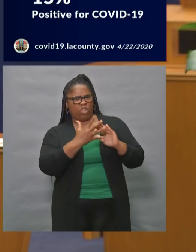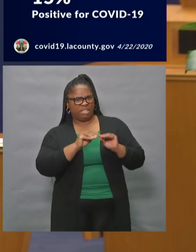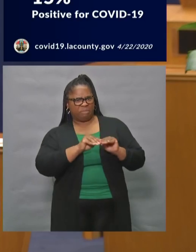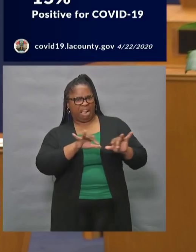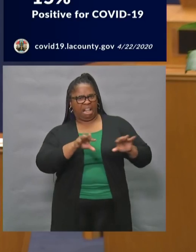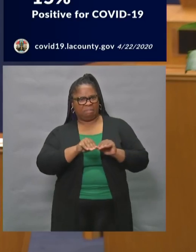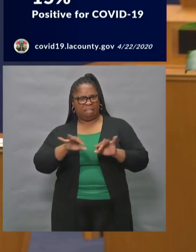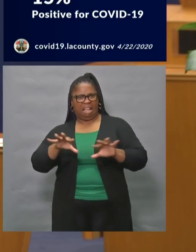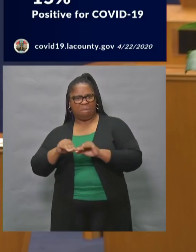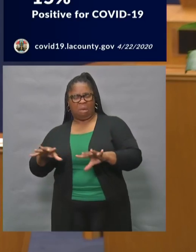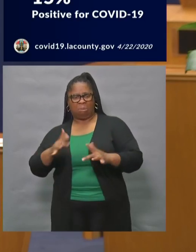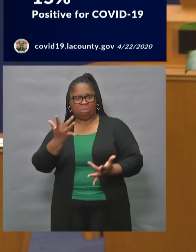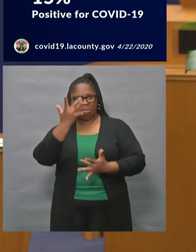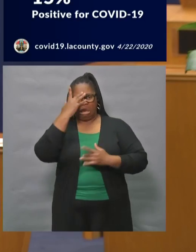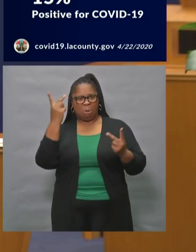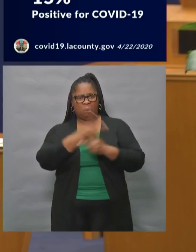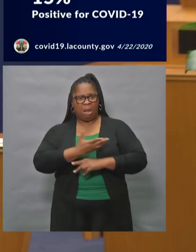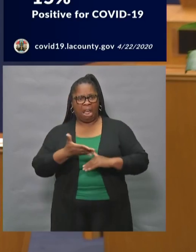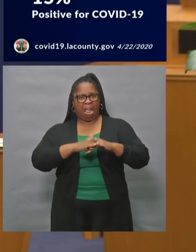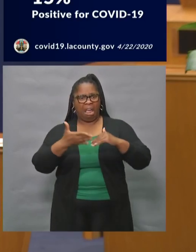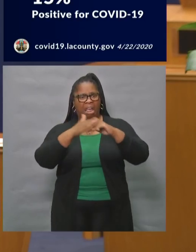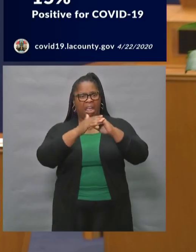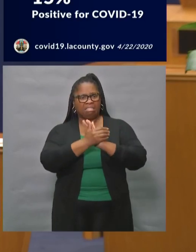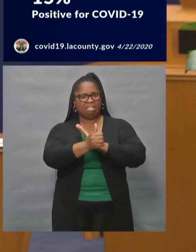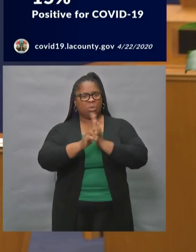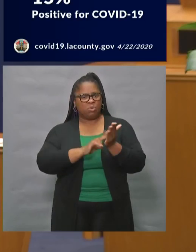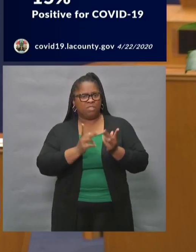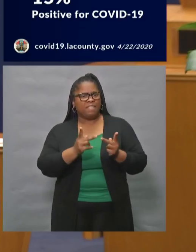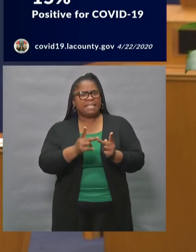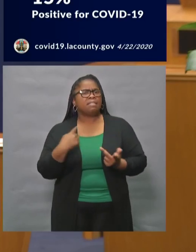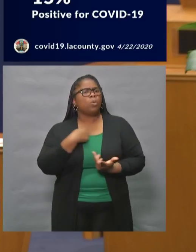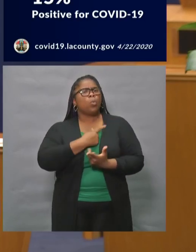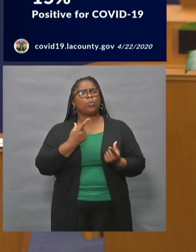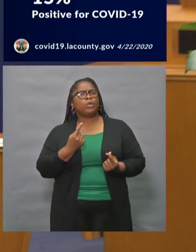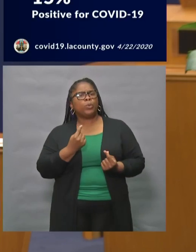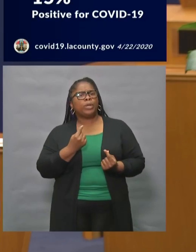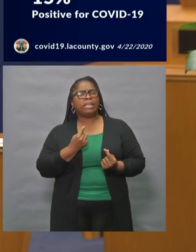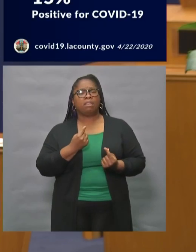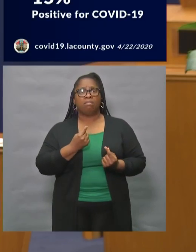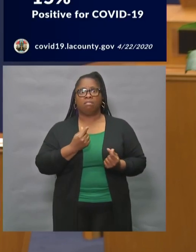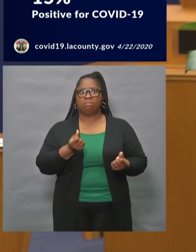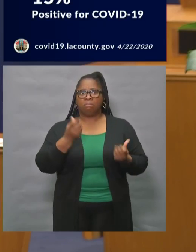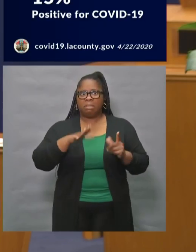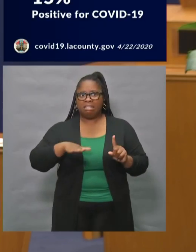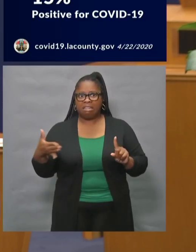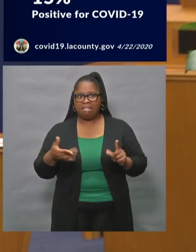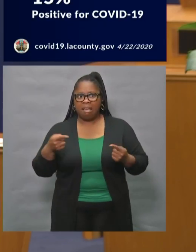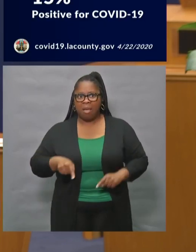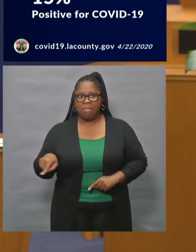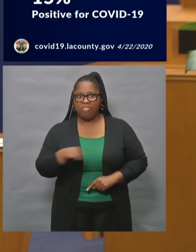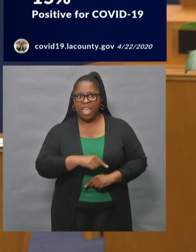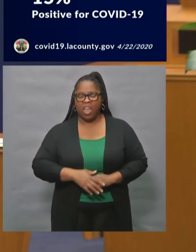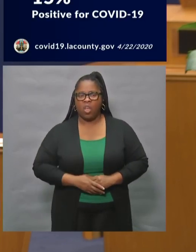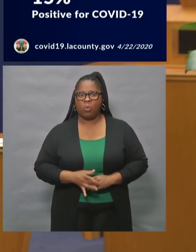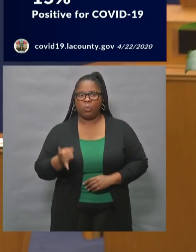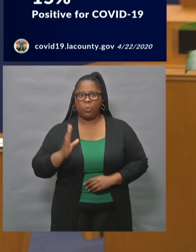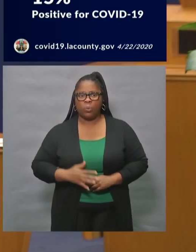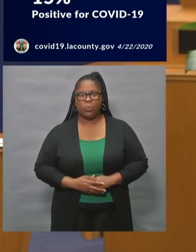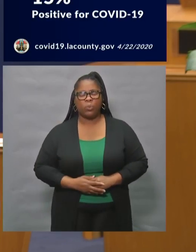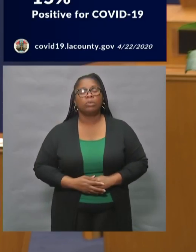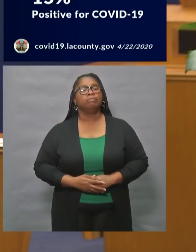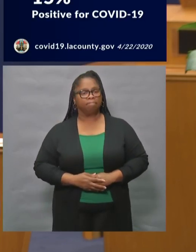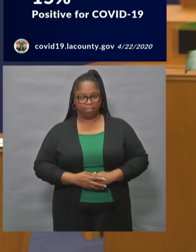in skilled nursing facilities and the corresponding increase in the number of deaths. We are saddened, as are all